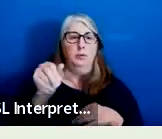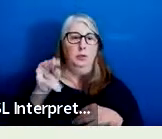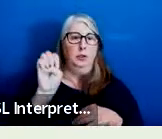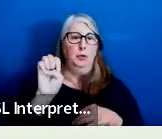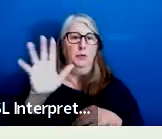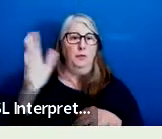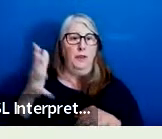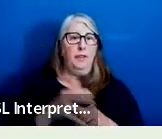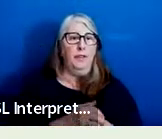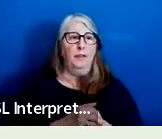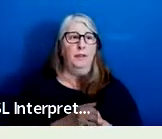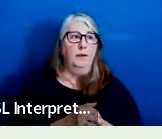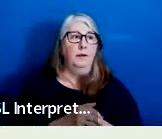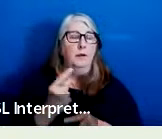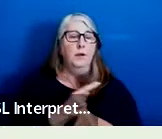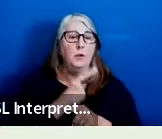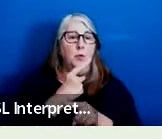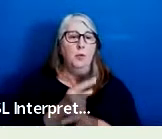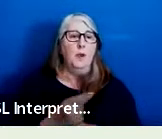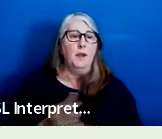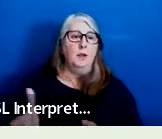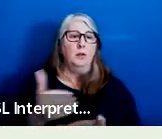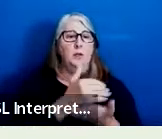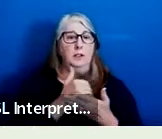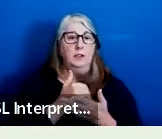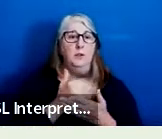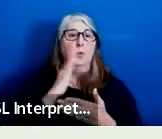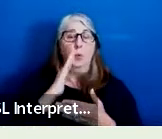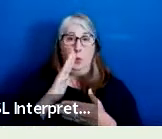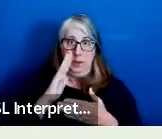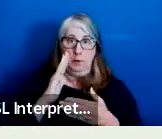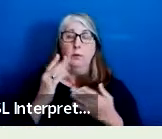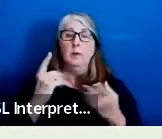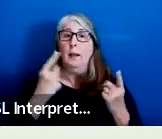Regular collection will occur on June 3rd